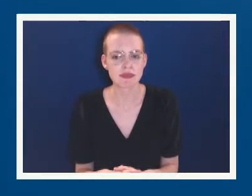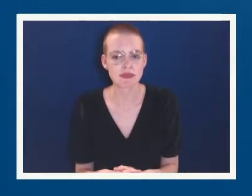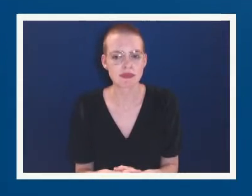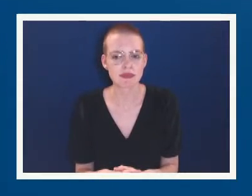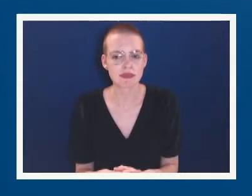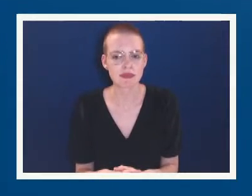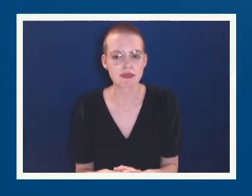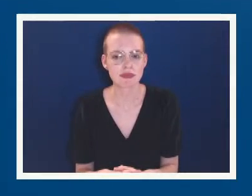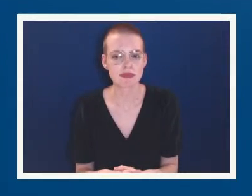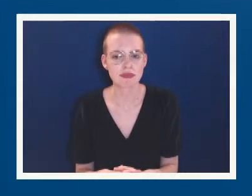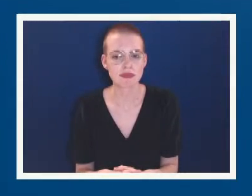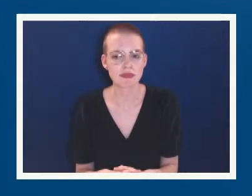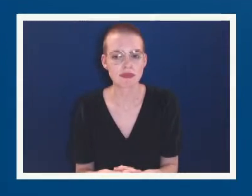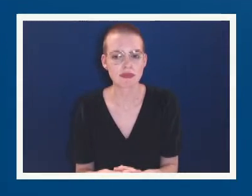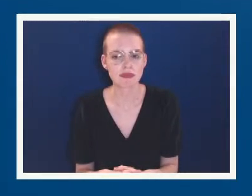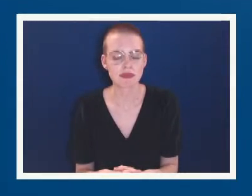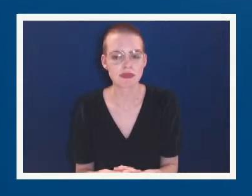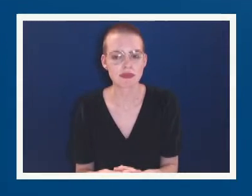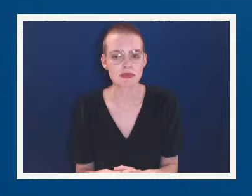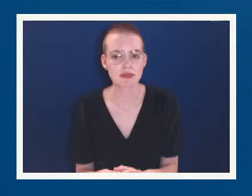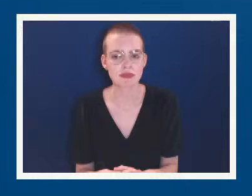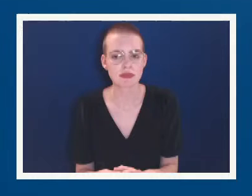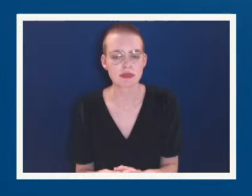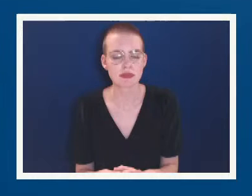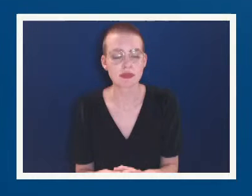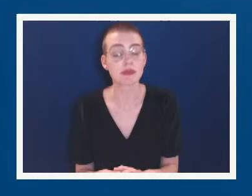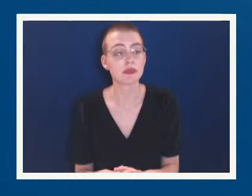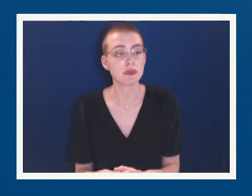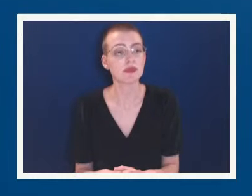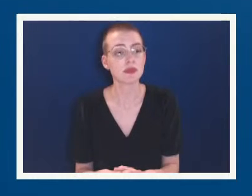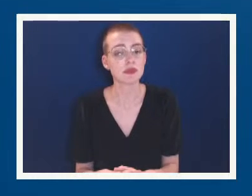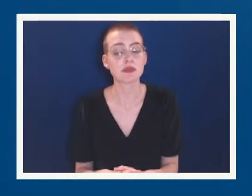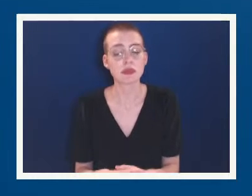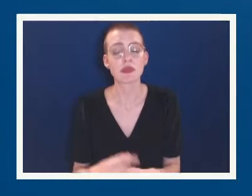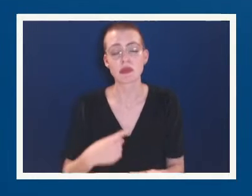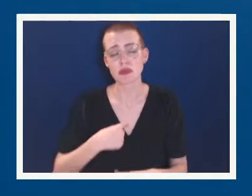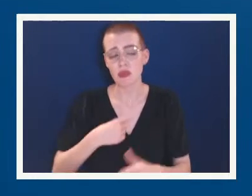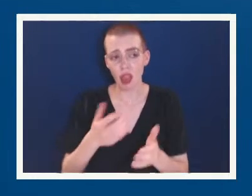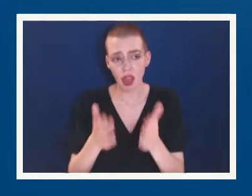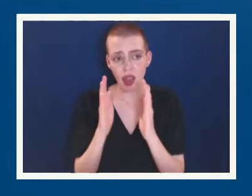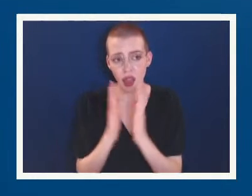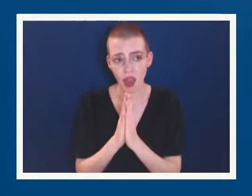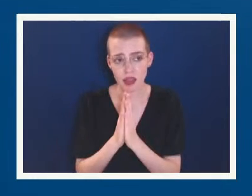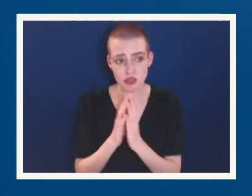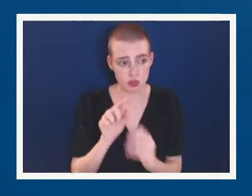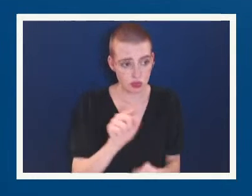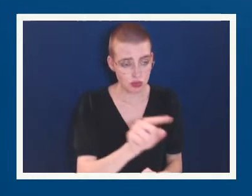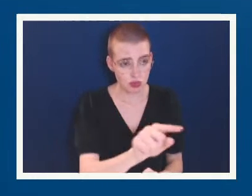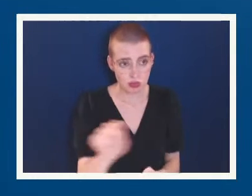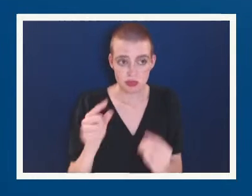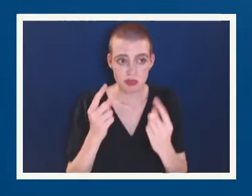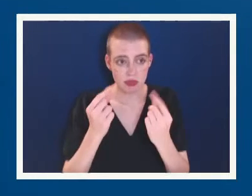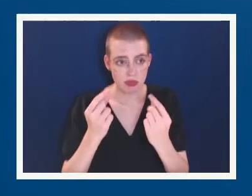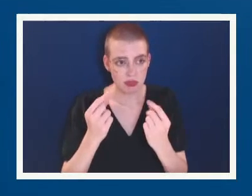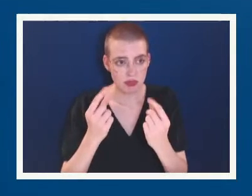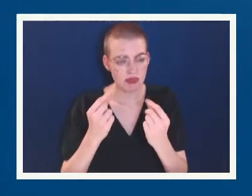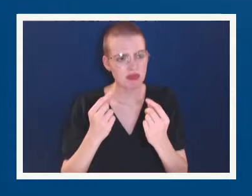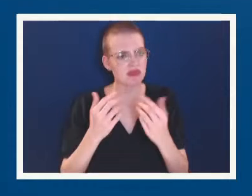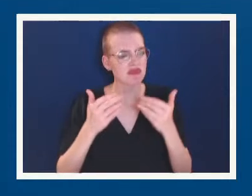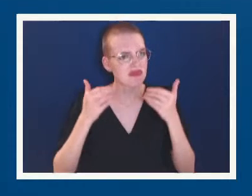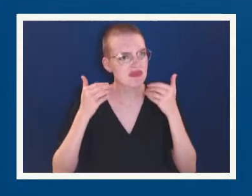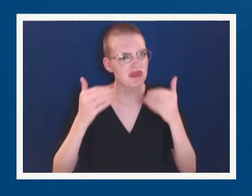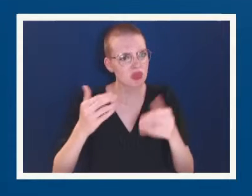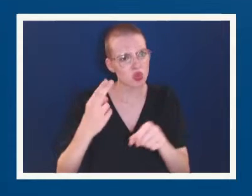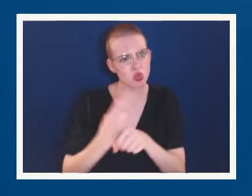And so all I ask of you is if you can use your voices, if you can lend your voices